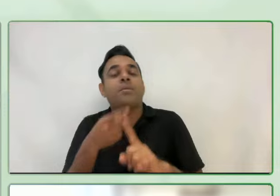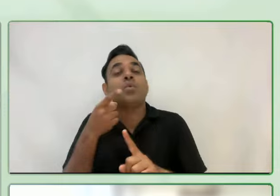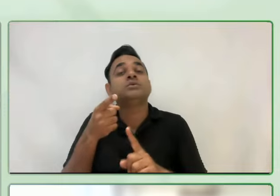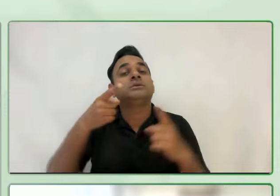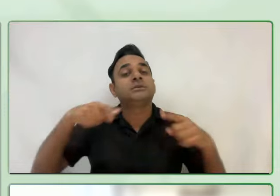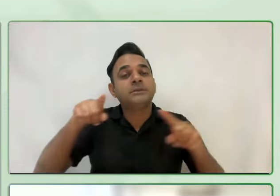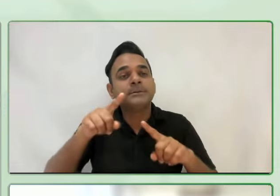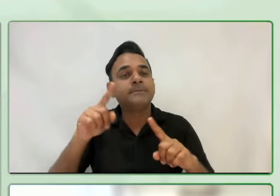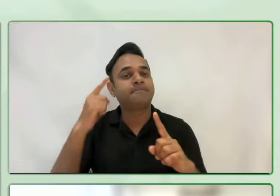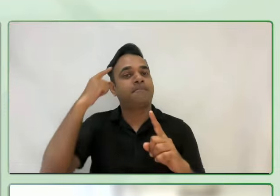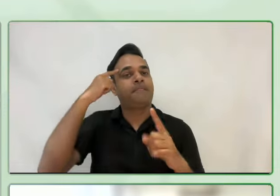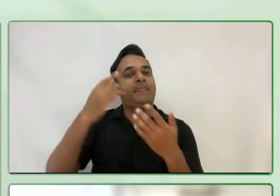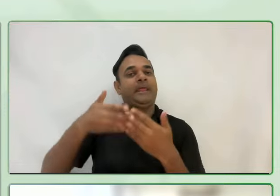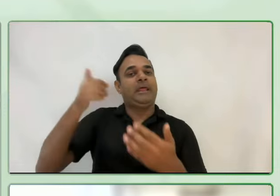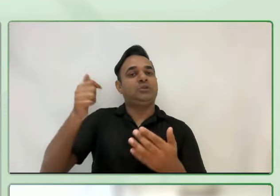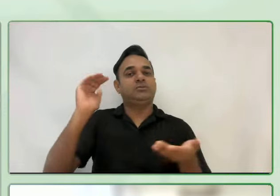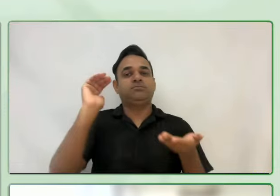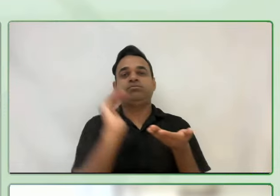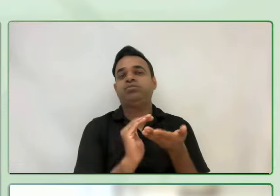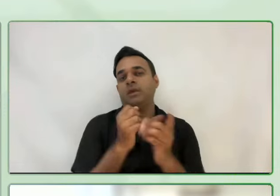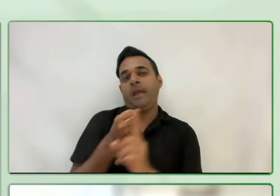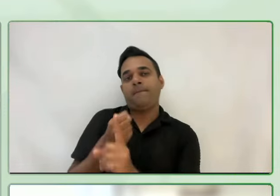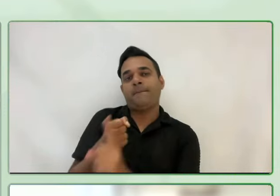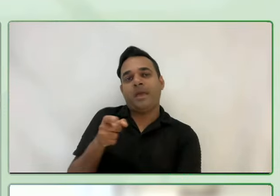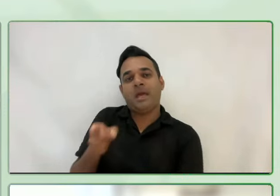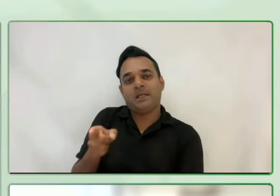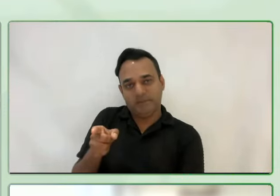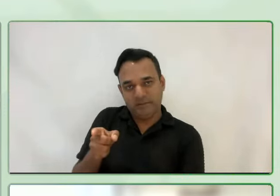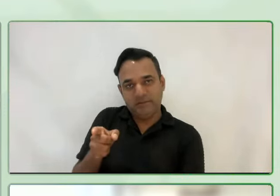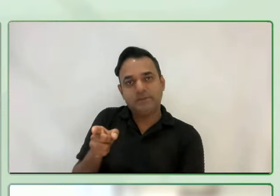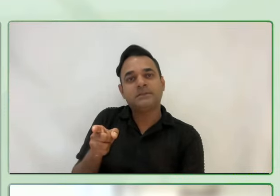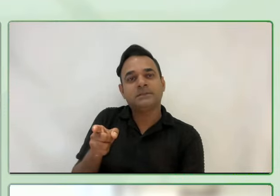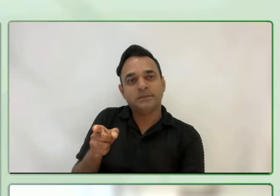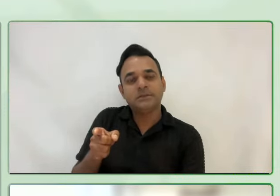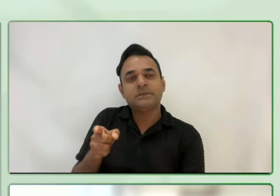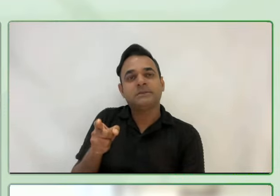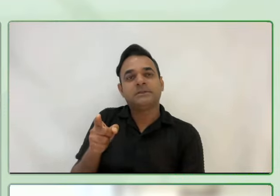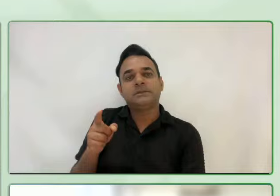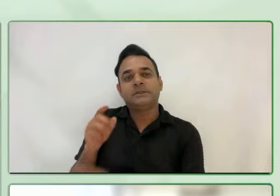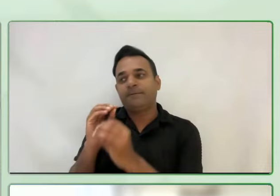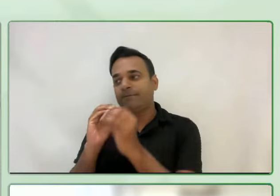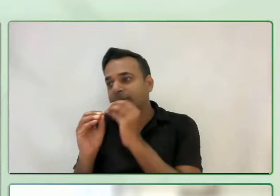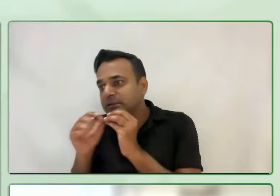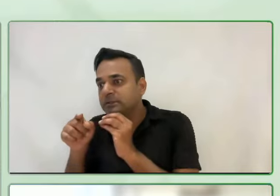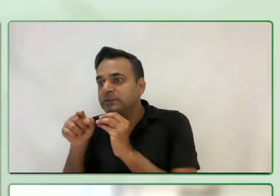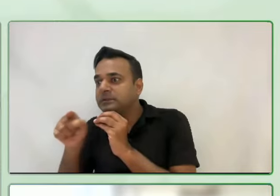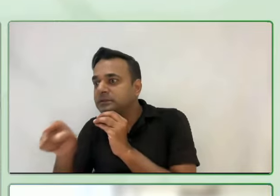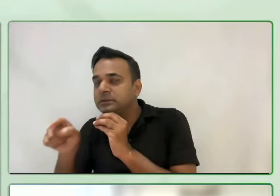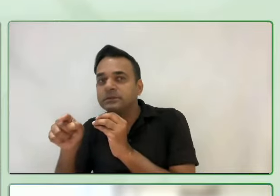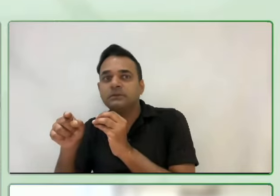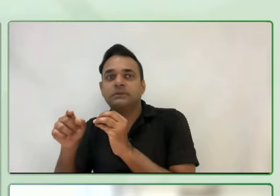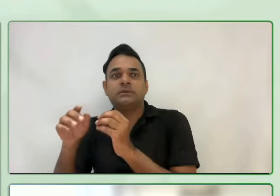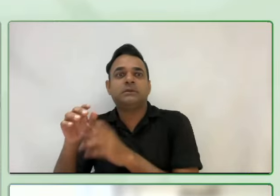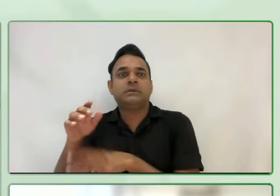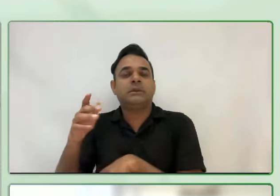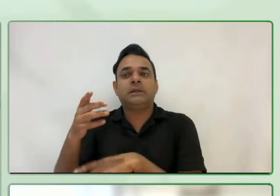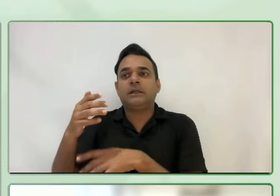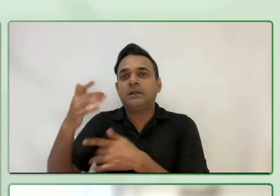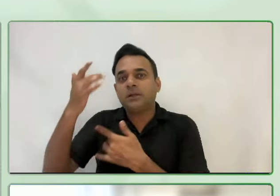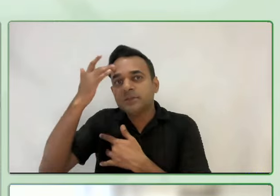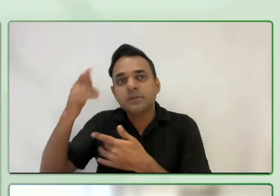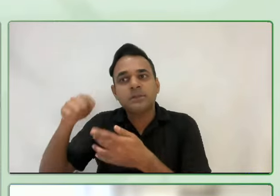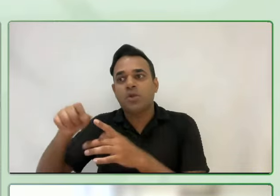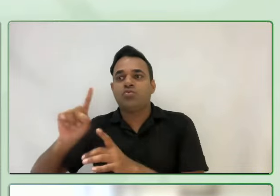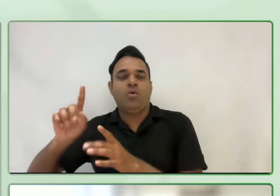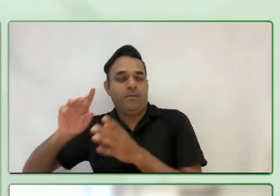once you start using them, you find the benefits of productivity for the whole general population as well. Dragon, naturally speaking, which is